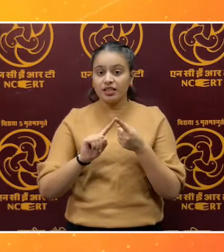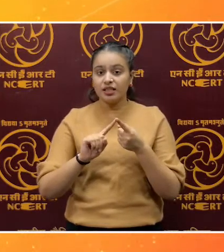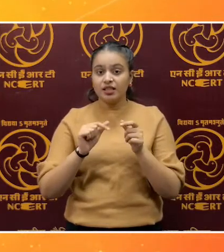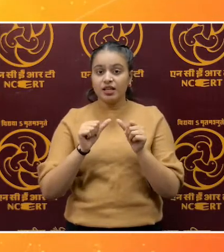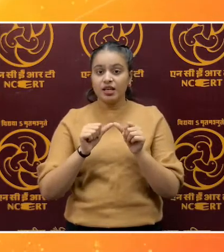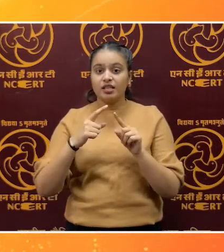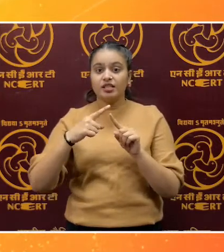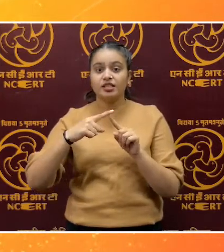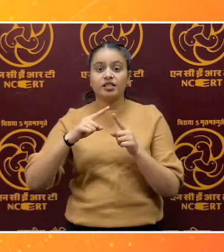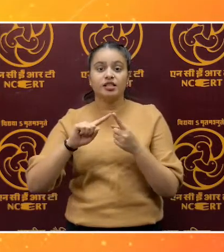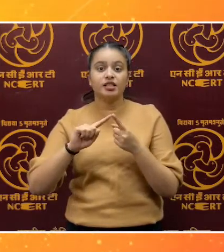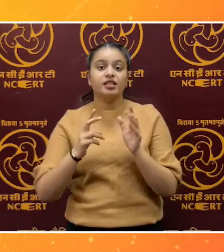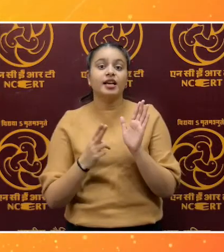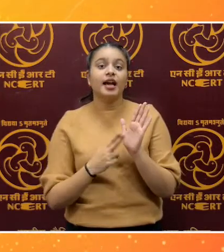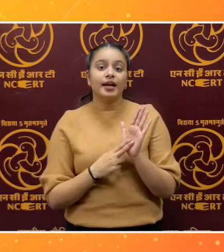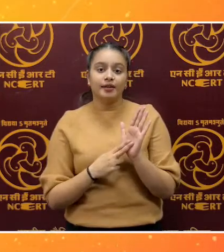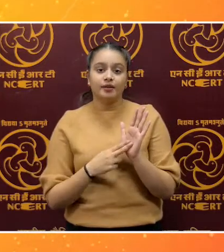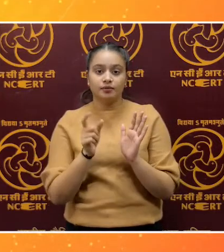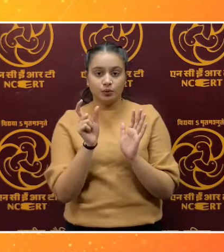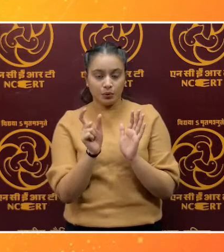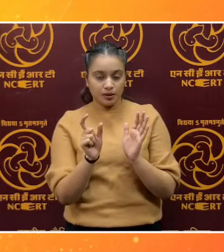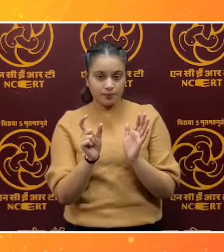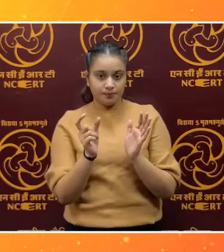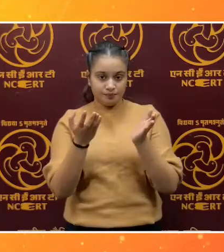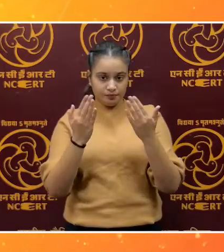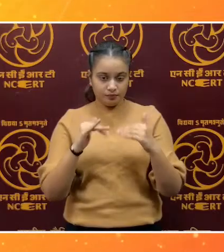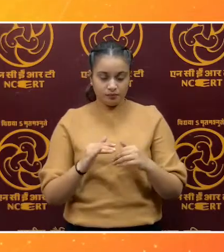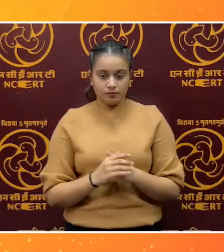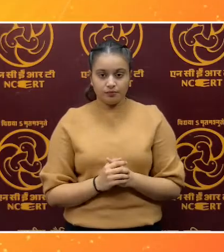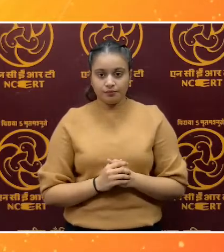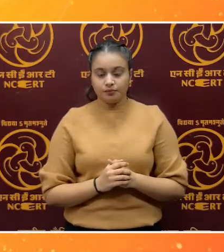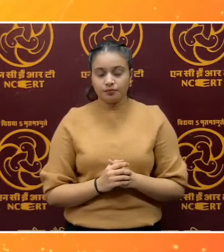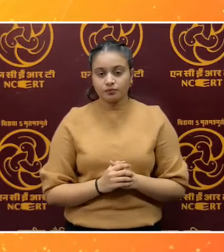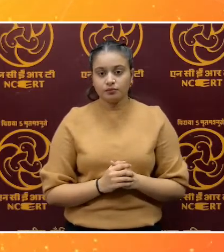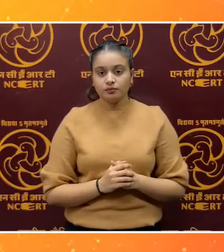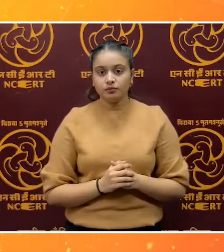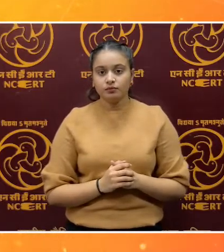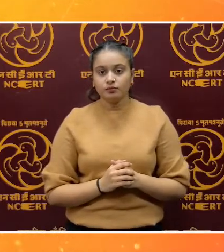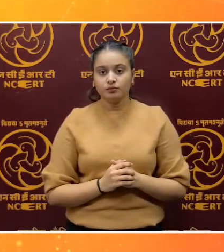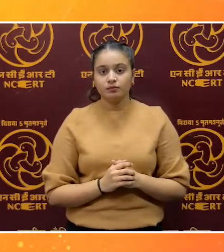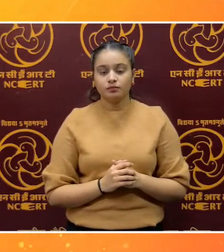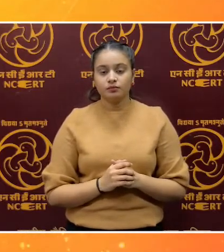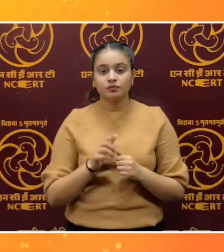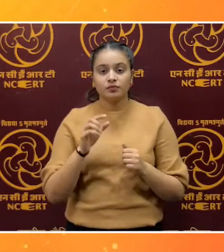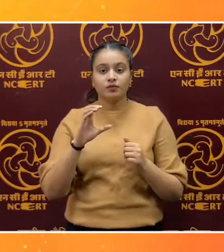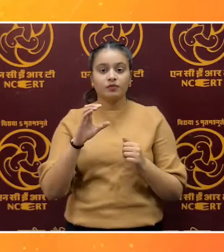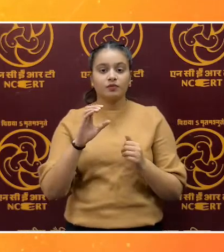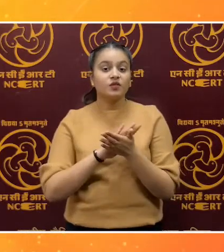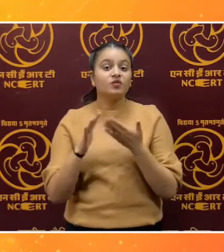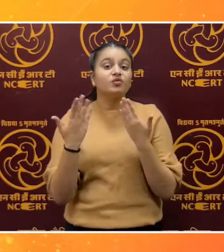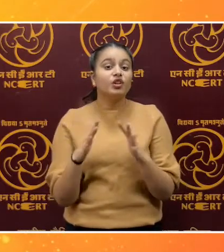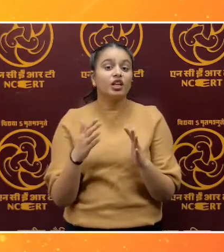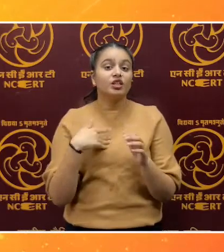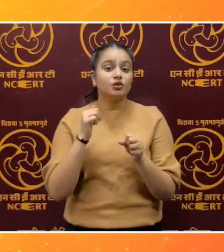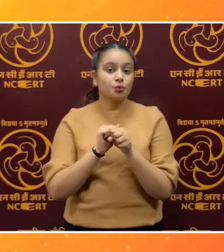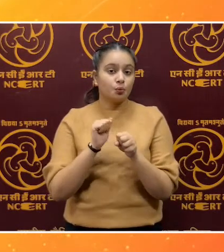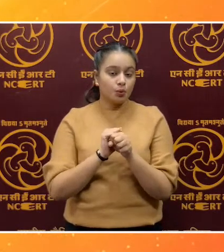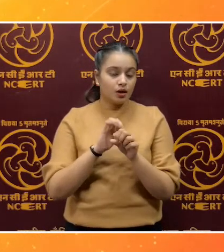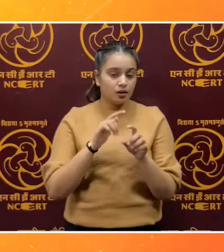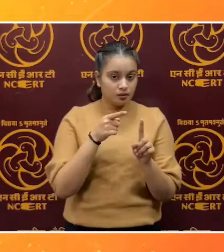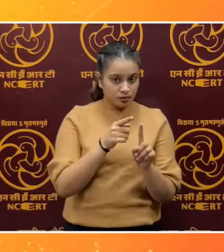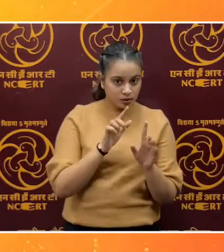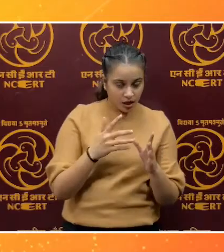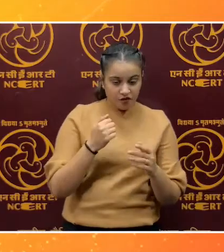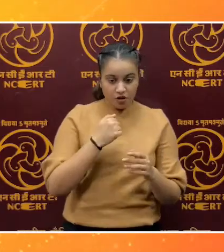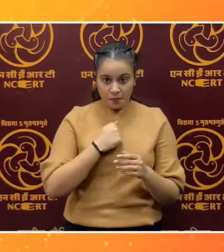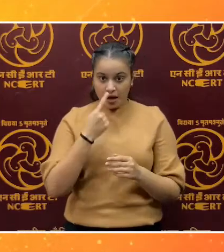have eaten my sandwich. Yeah. He has already completed his work. My